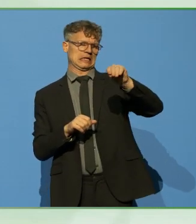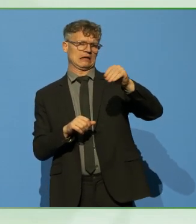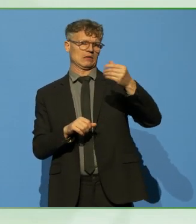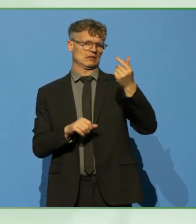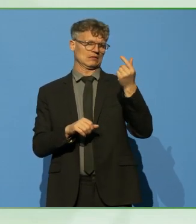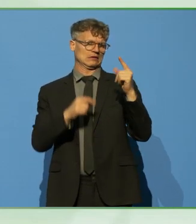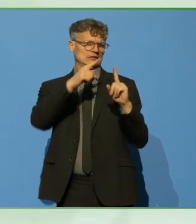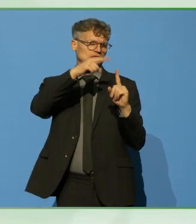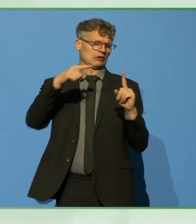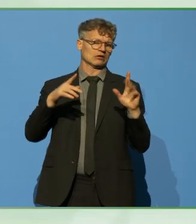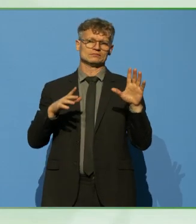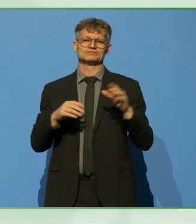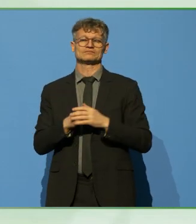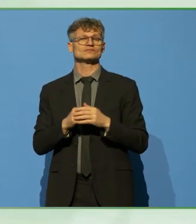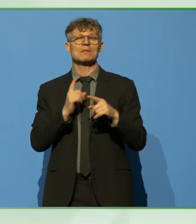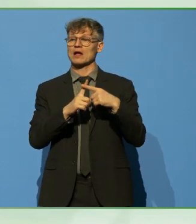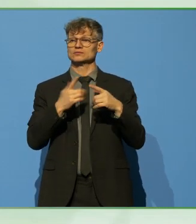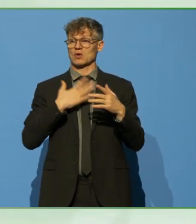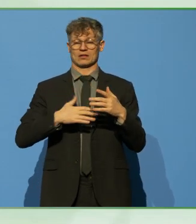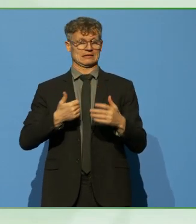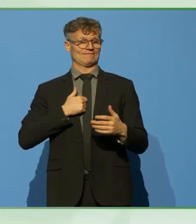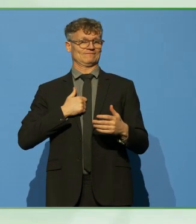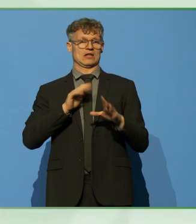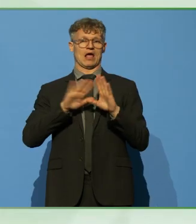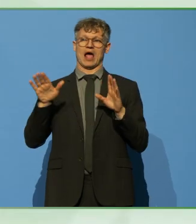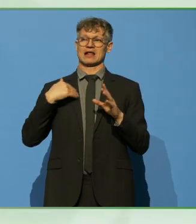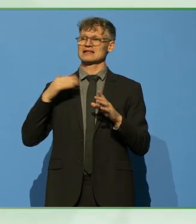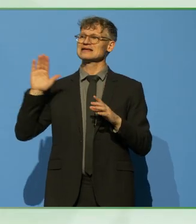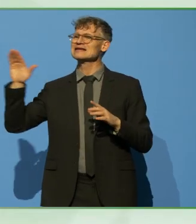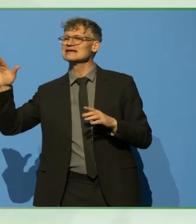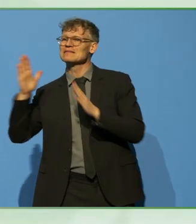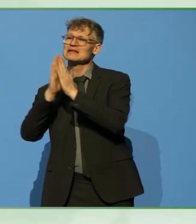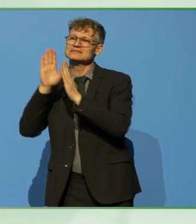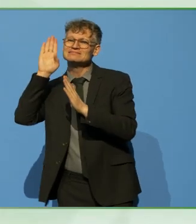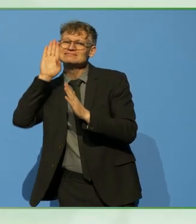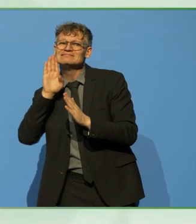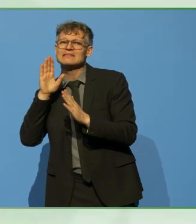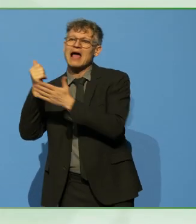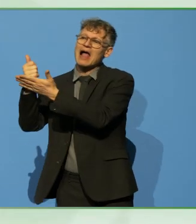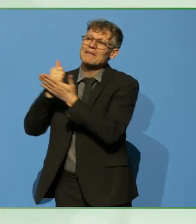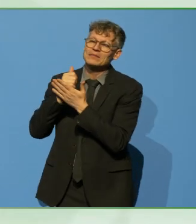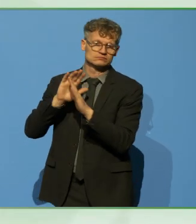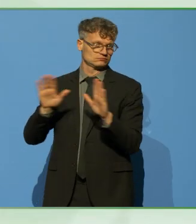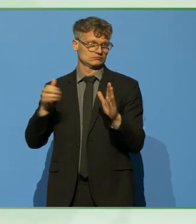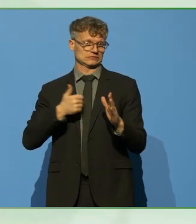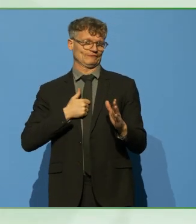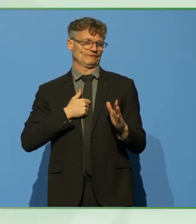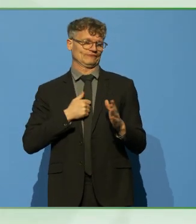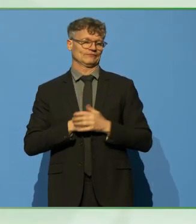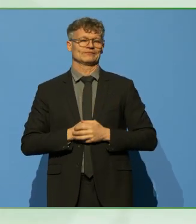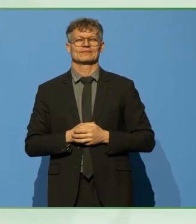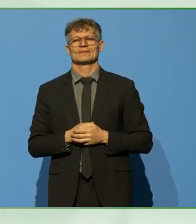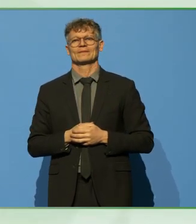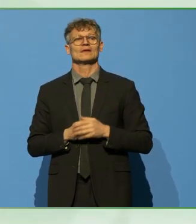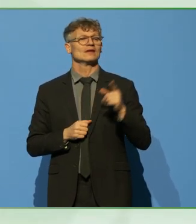people to use it independently and not rely on other people. So when it comes to the European Commission